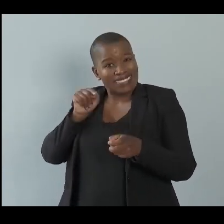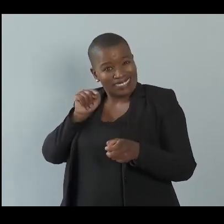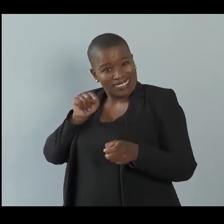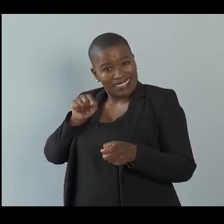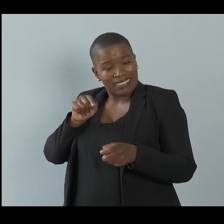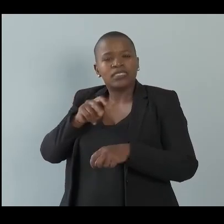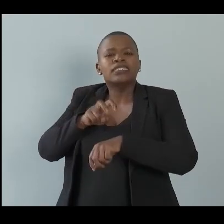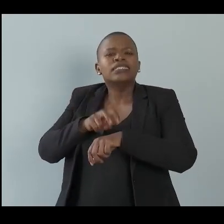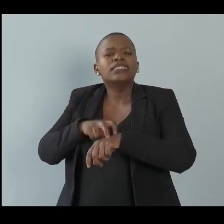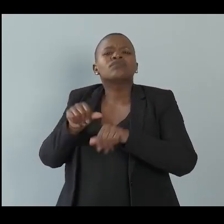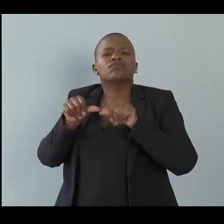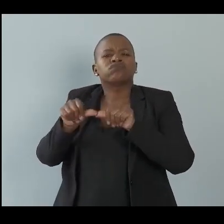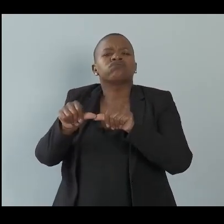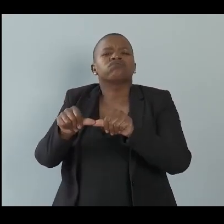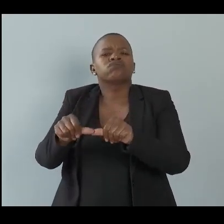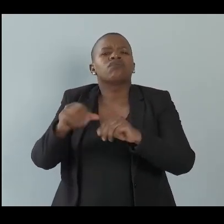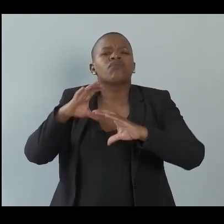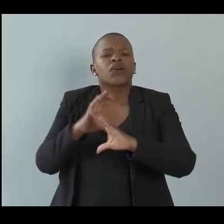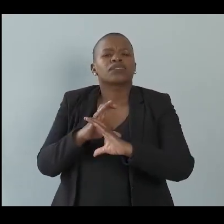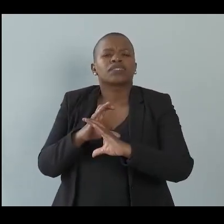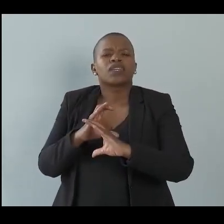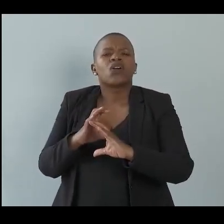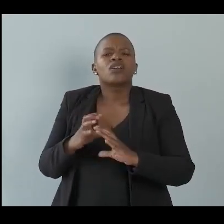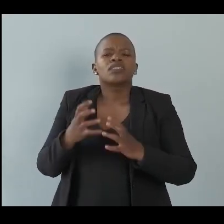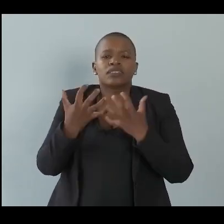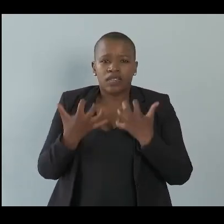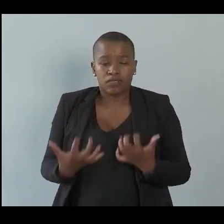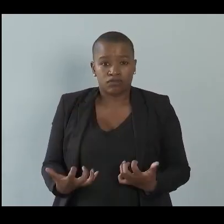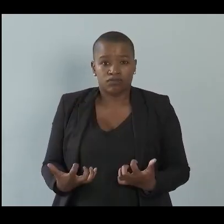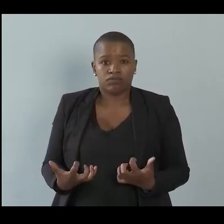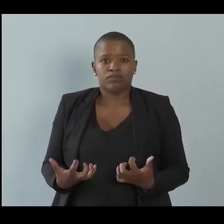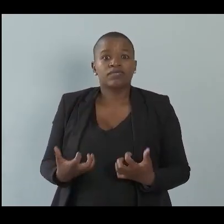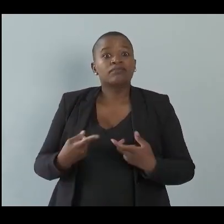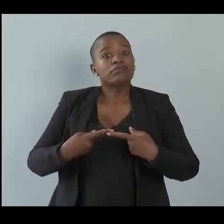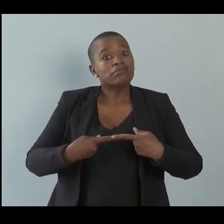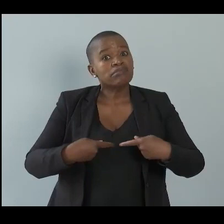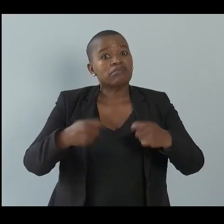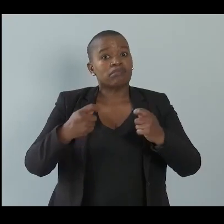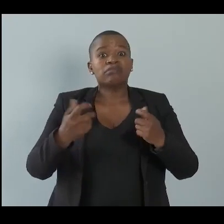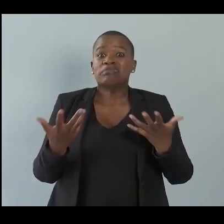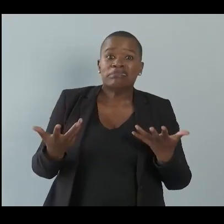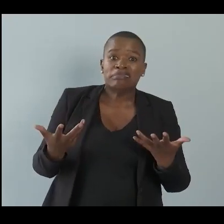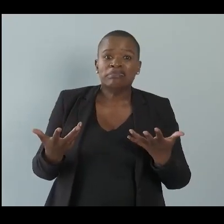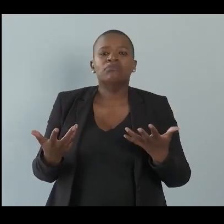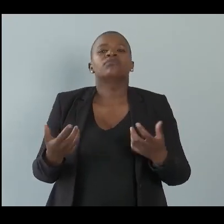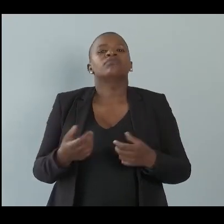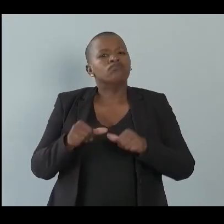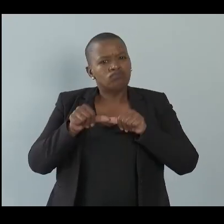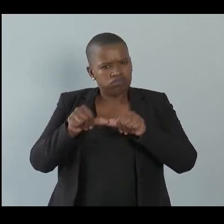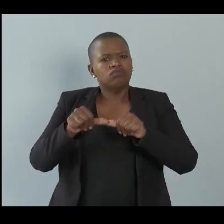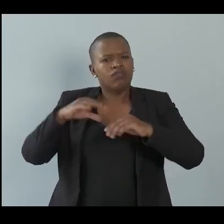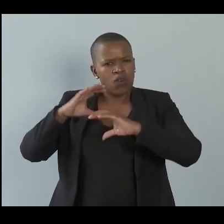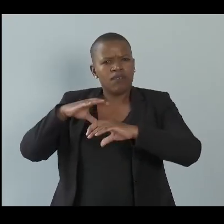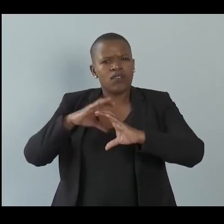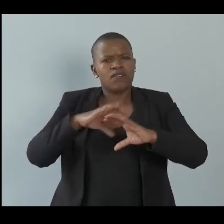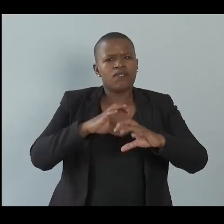on cost management, operational leverage, continue to focus to manage all of our businesses for growth. So that's what